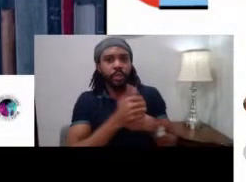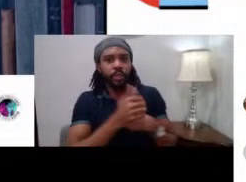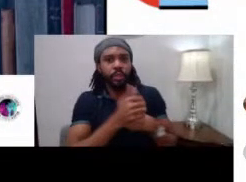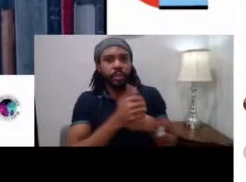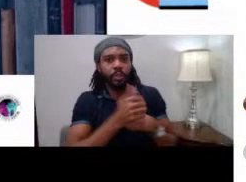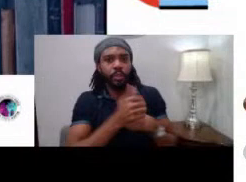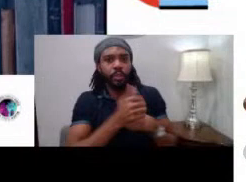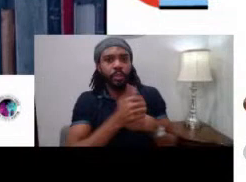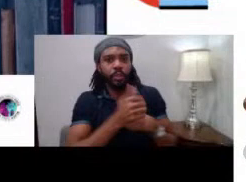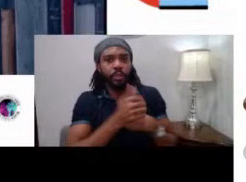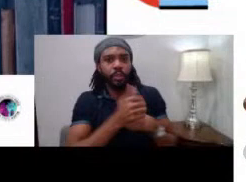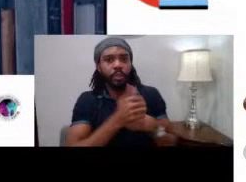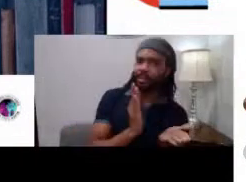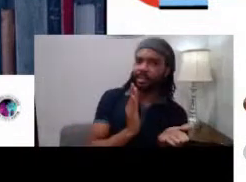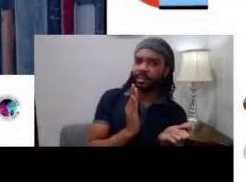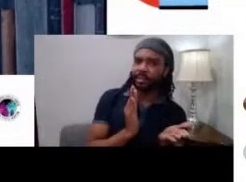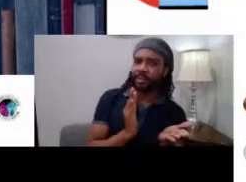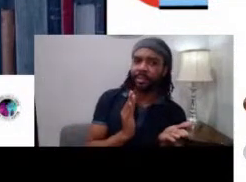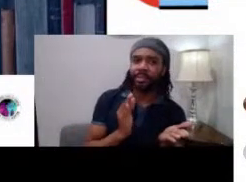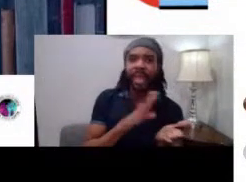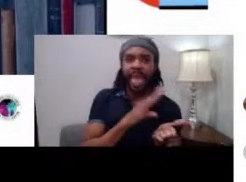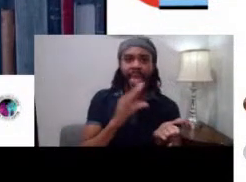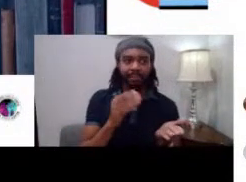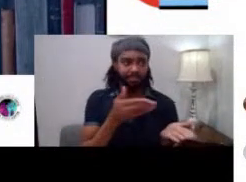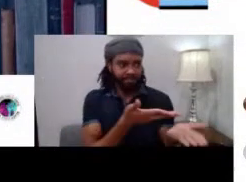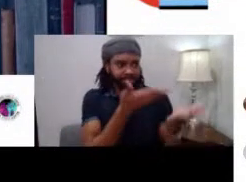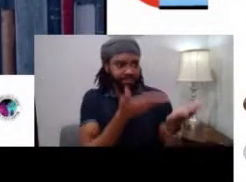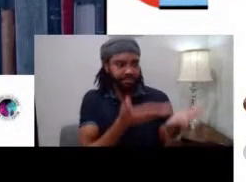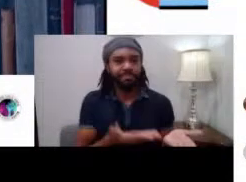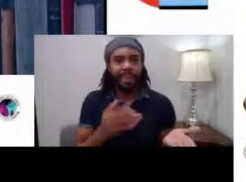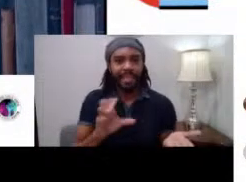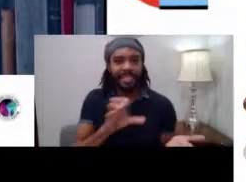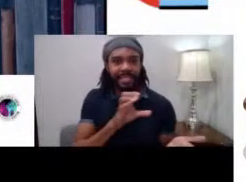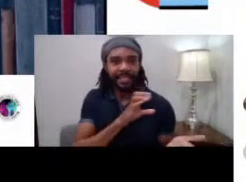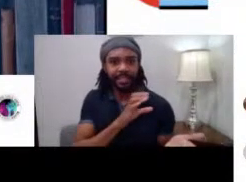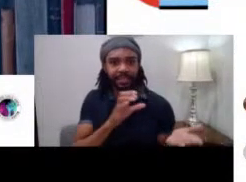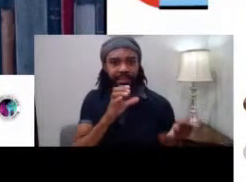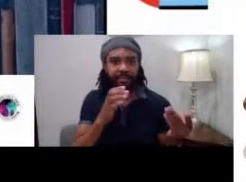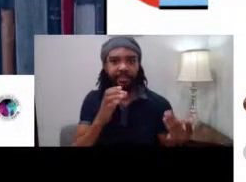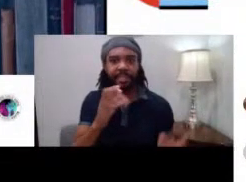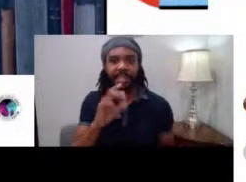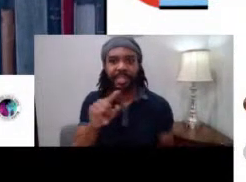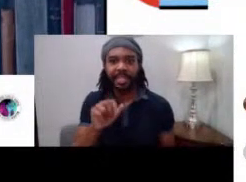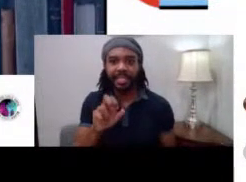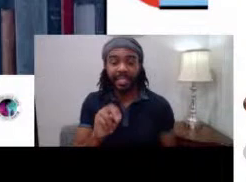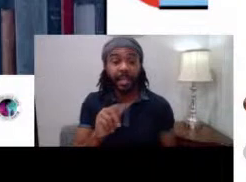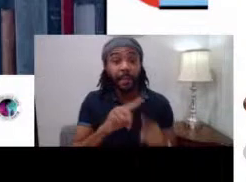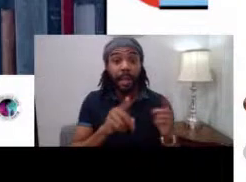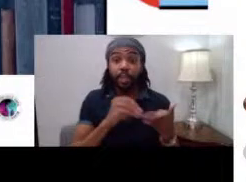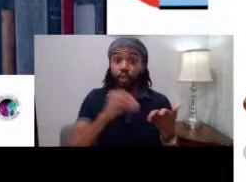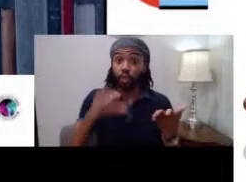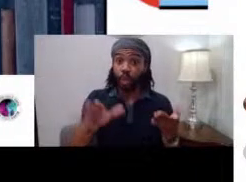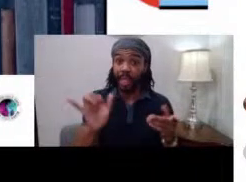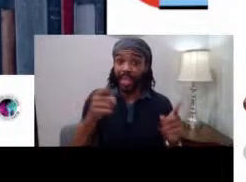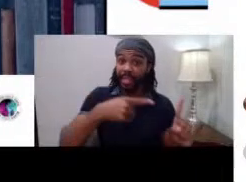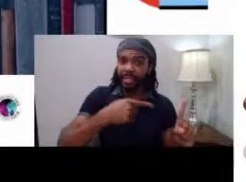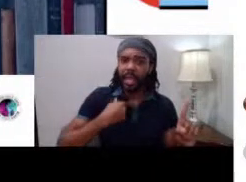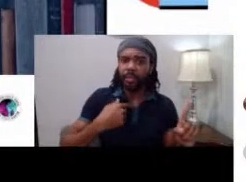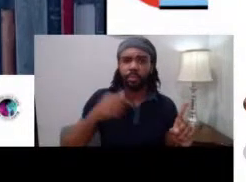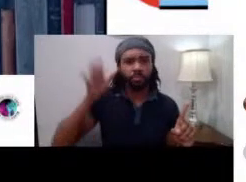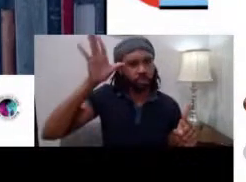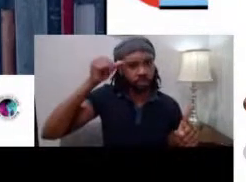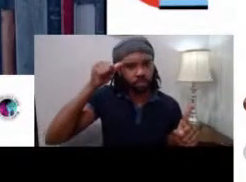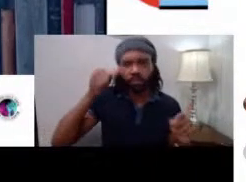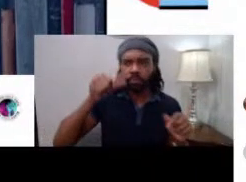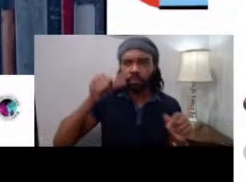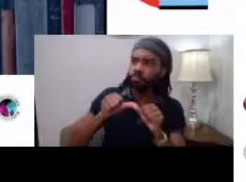citizen. But students like Xander have a strong resolve in the face of adversity. He, along with some of his peers, became plaintiffs